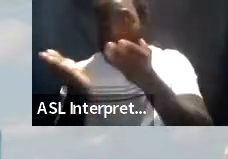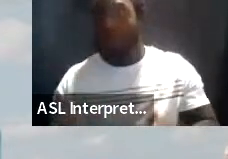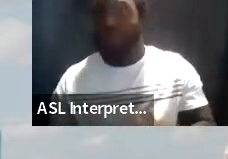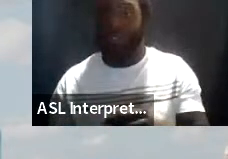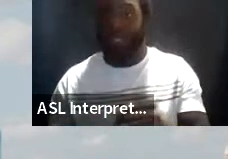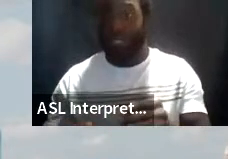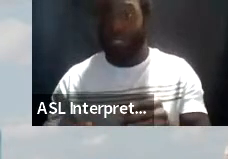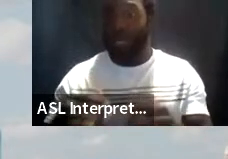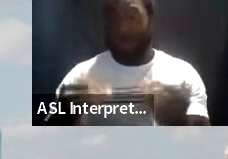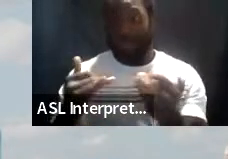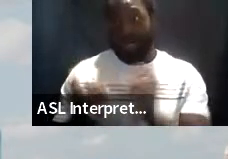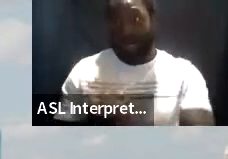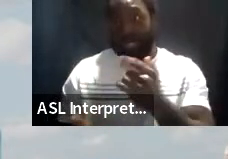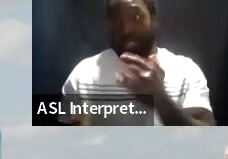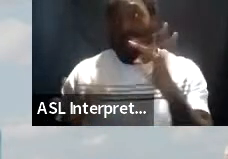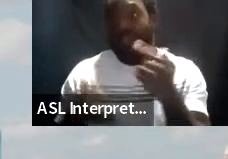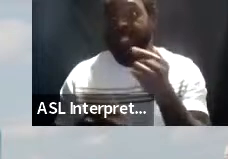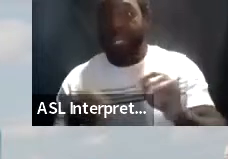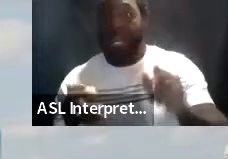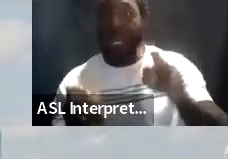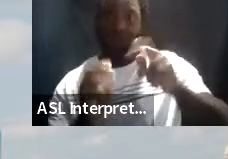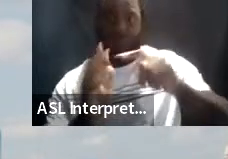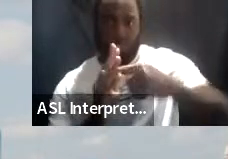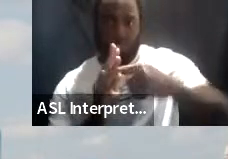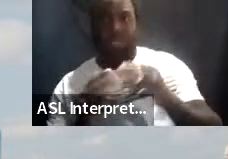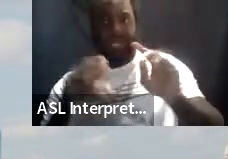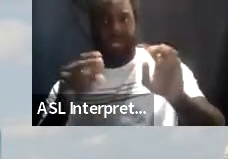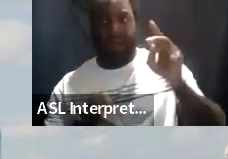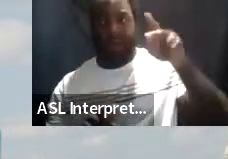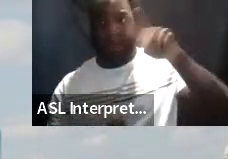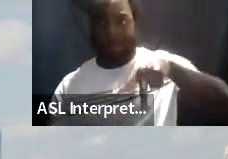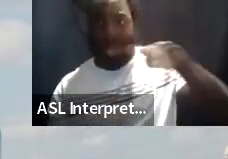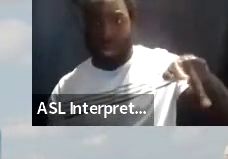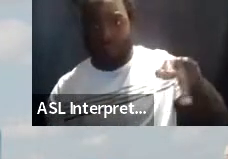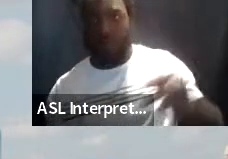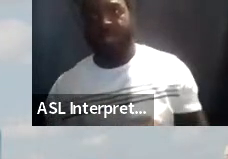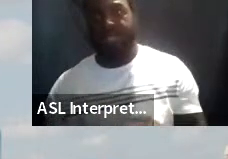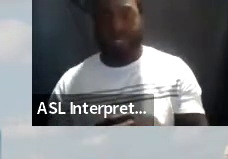jump into the PowerPoint and